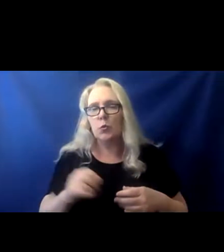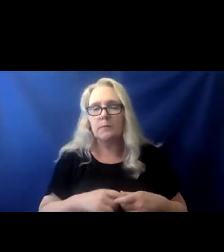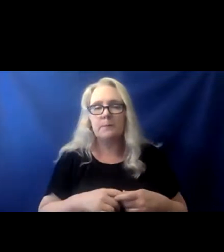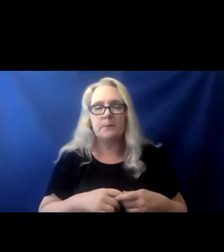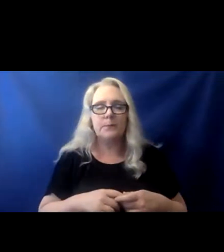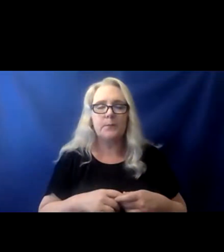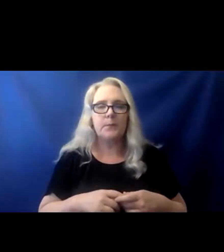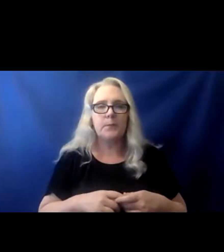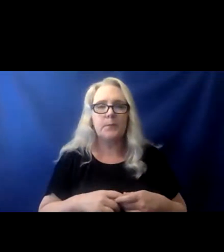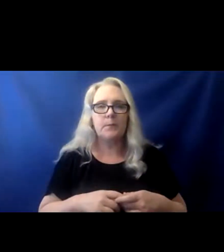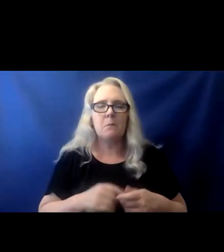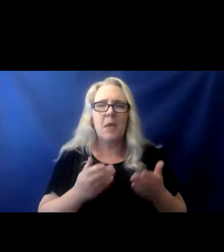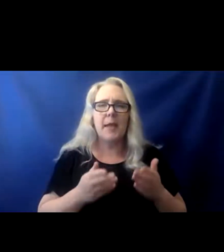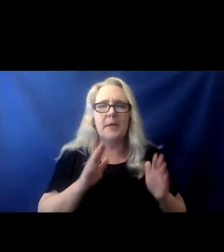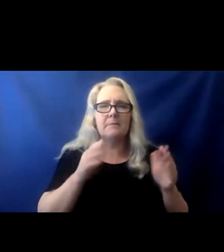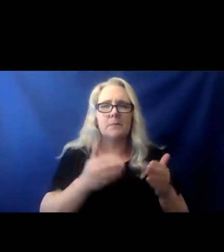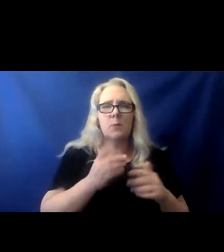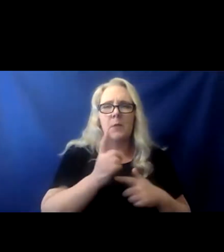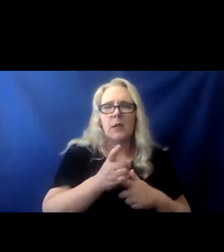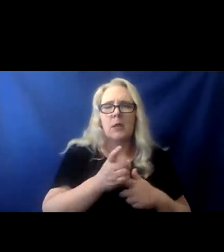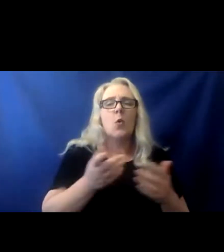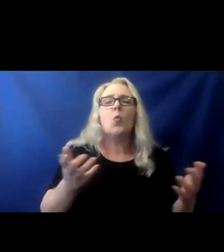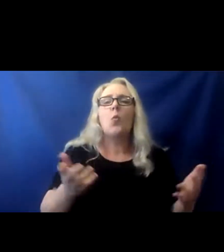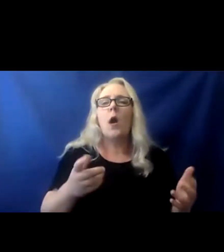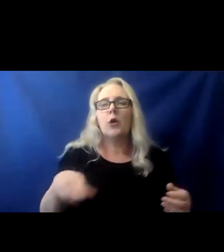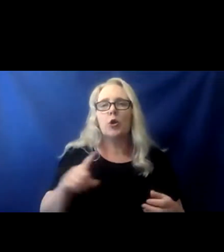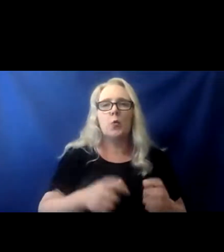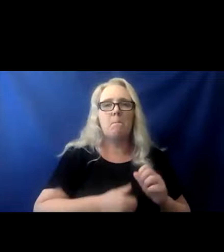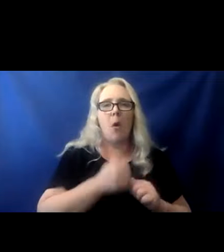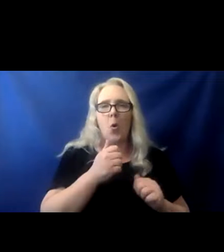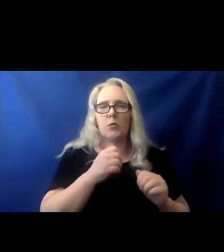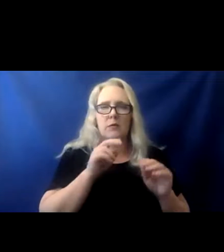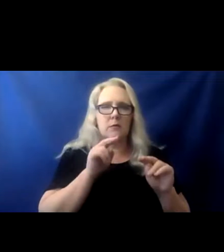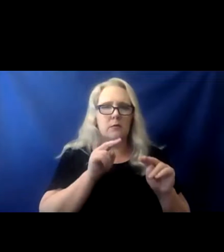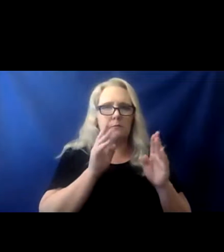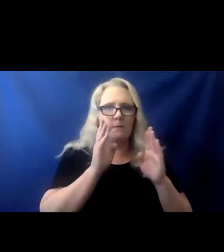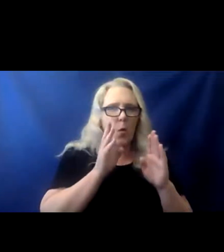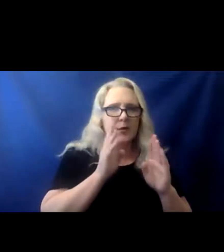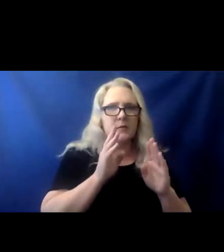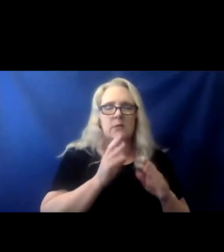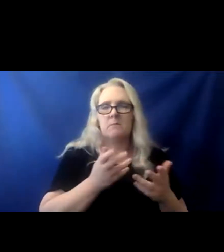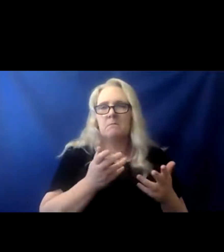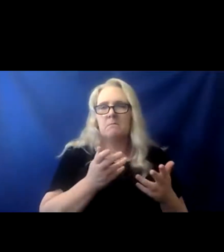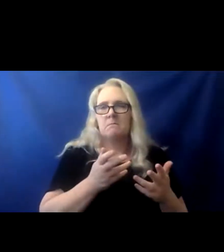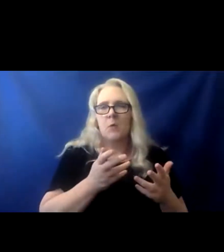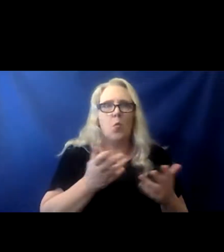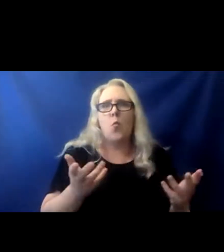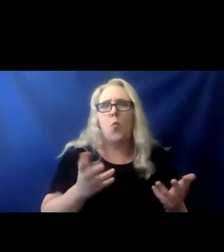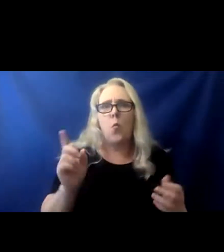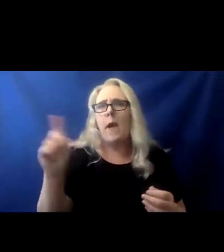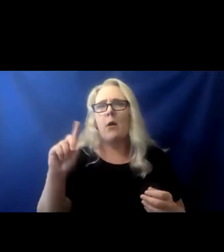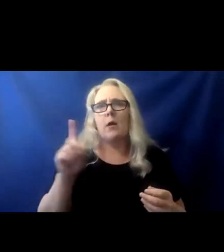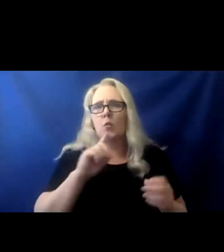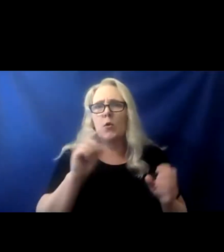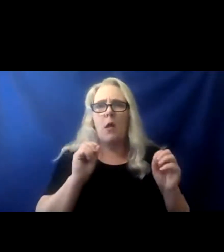but if we can spend a minute on like, what are you most focused on or think we should be focused on as the real opportunities to move California